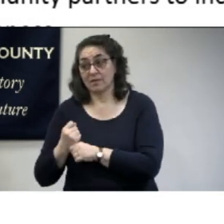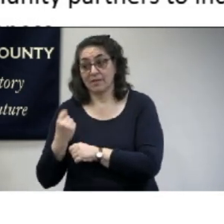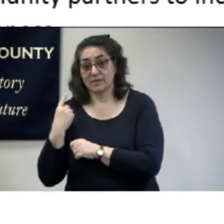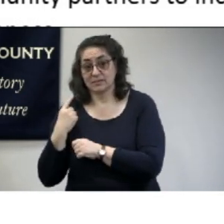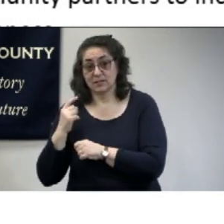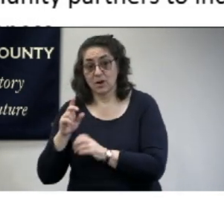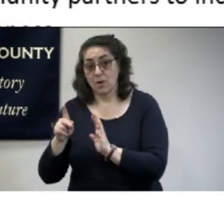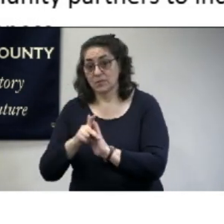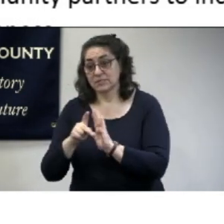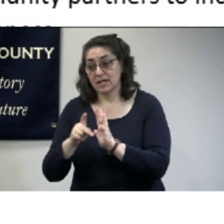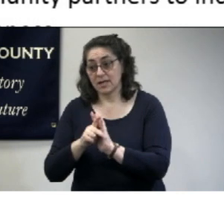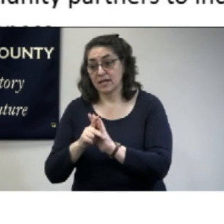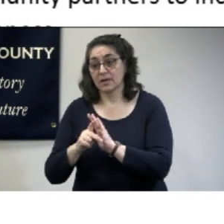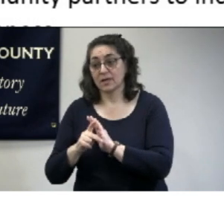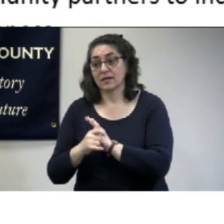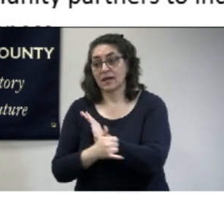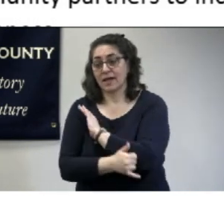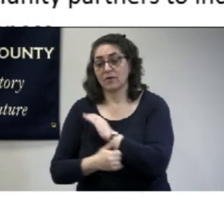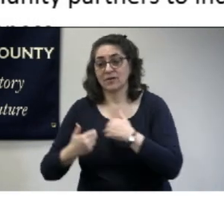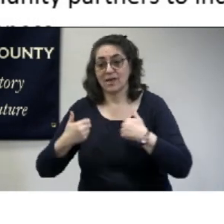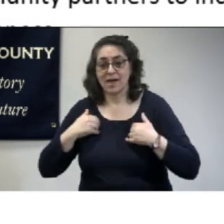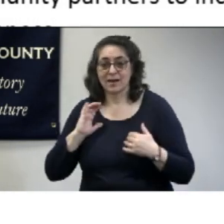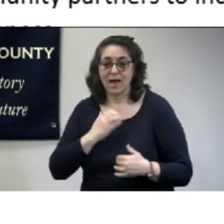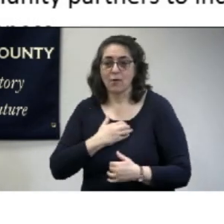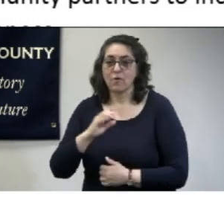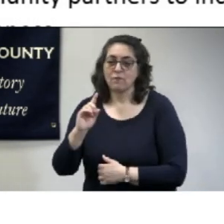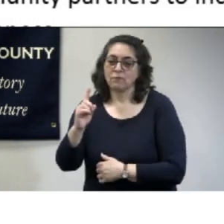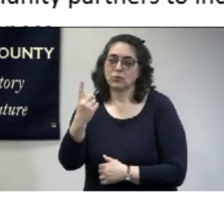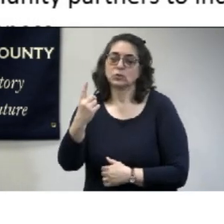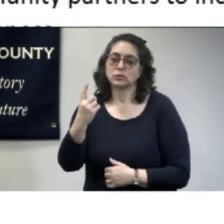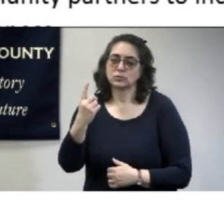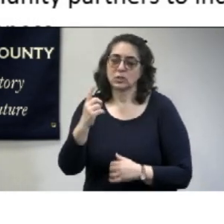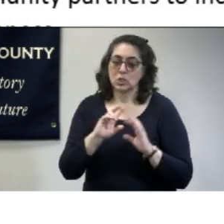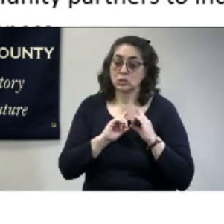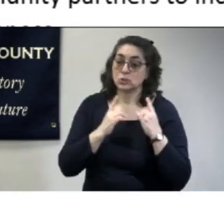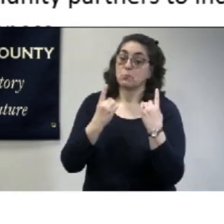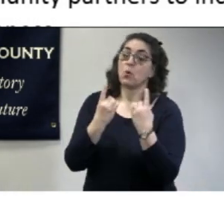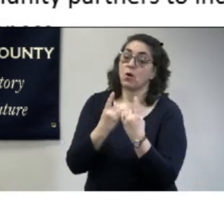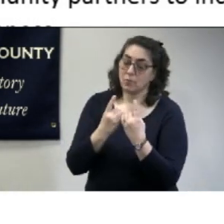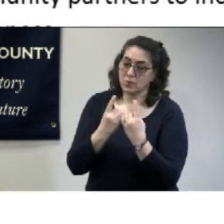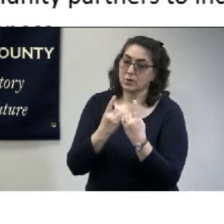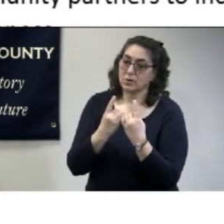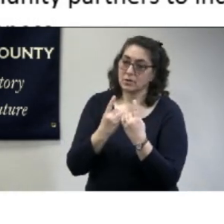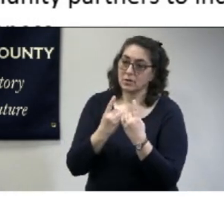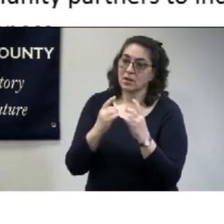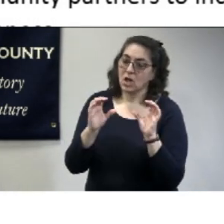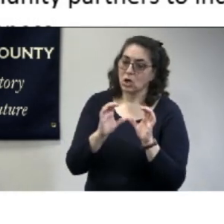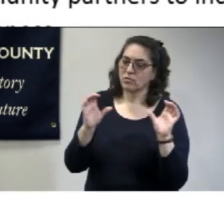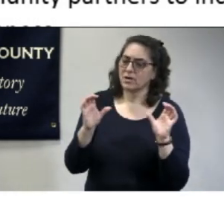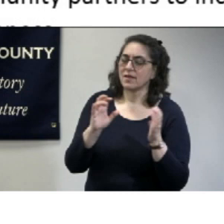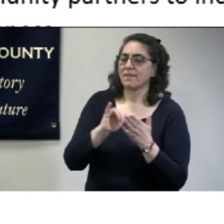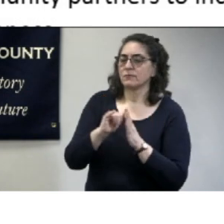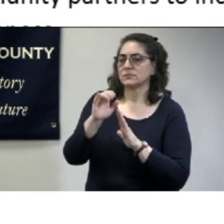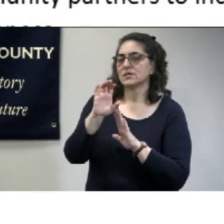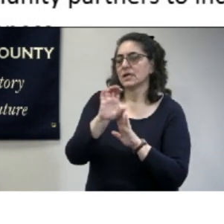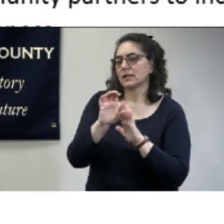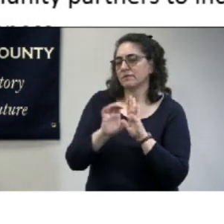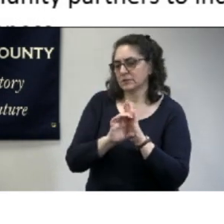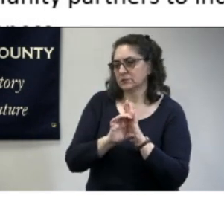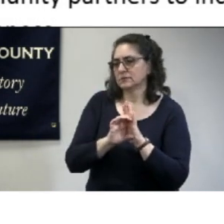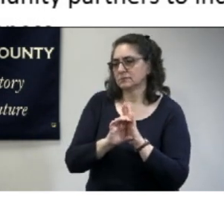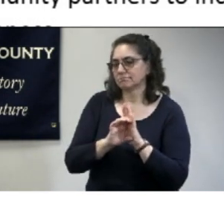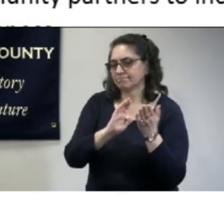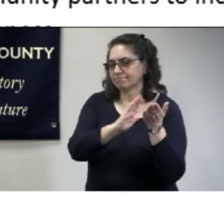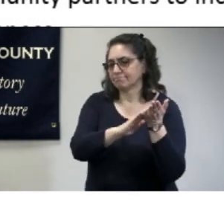Passaic County had our first department accredited, and that was the city of Clifton. So big shout out and kudos to Clifton